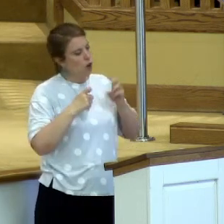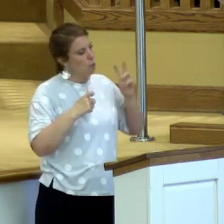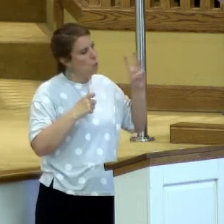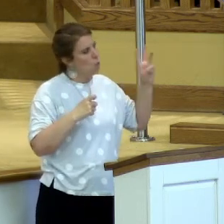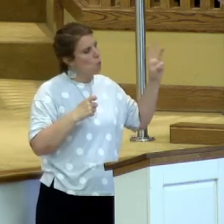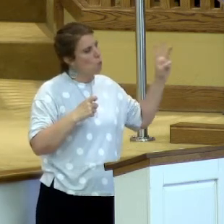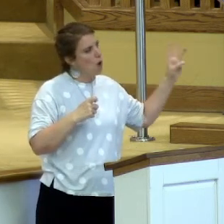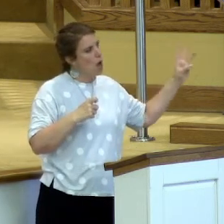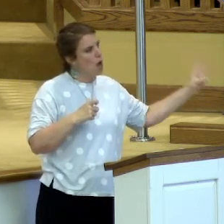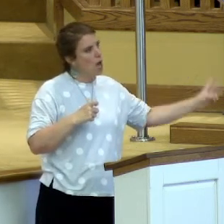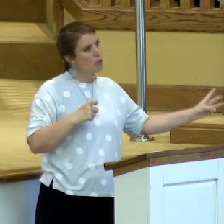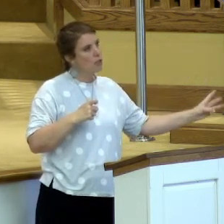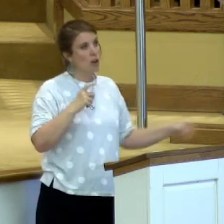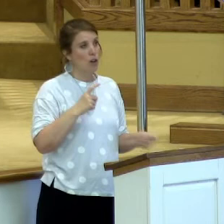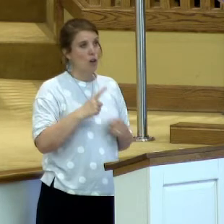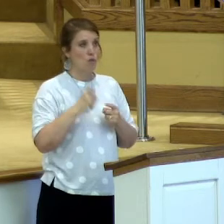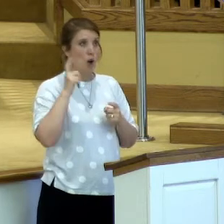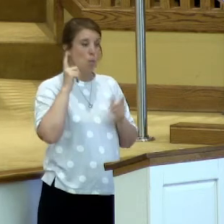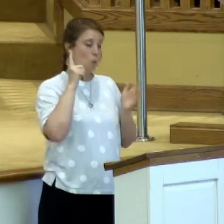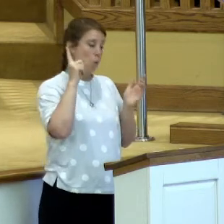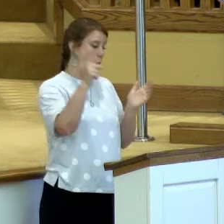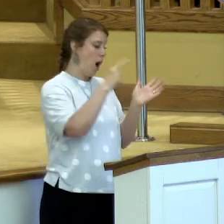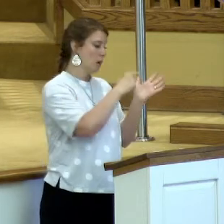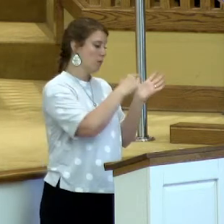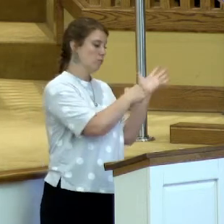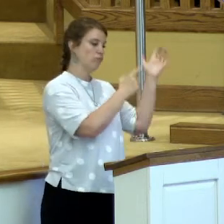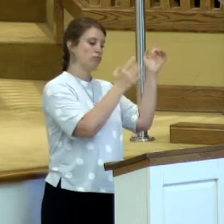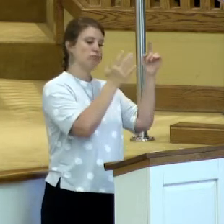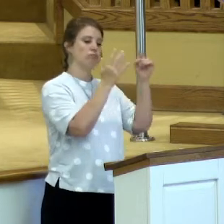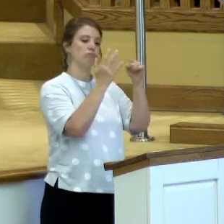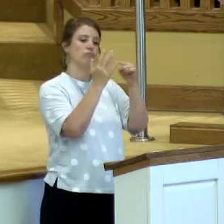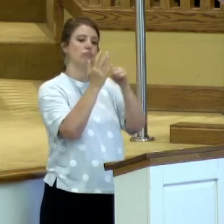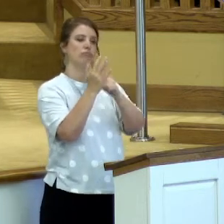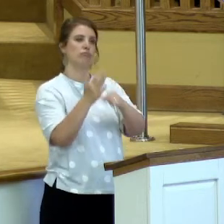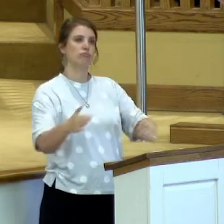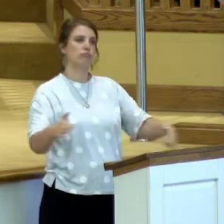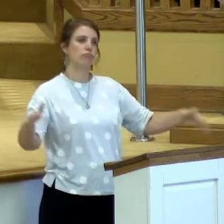the west. From one scarred hand to the other.